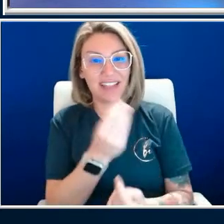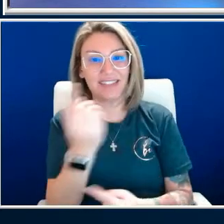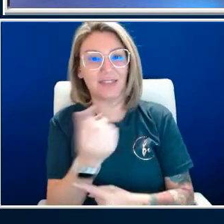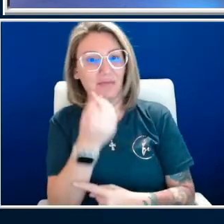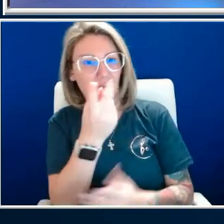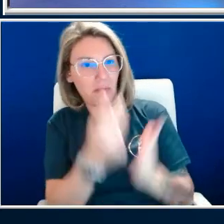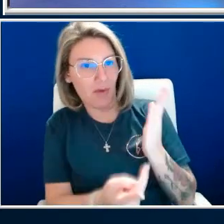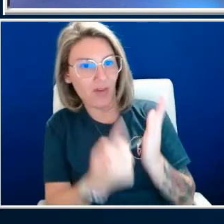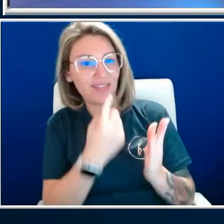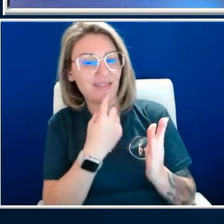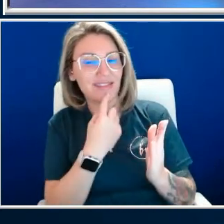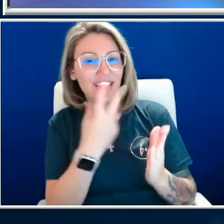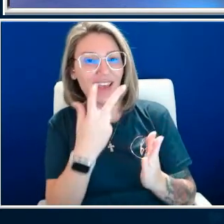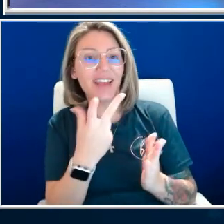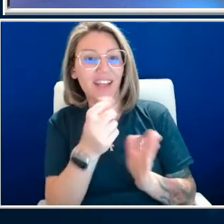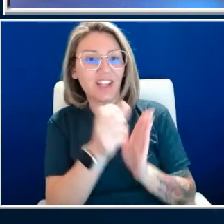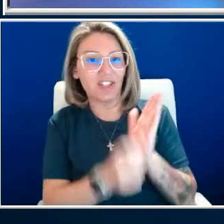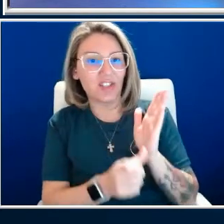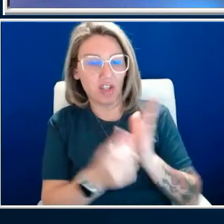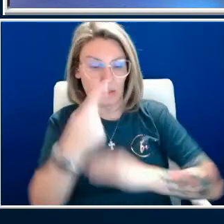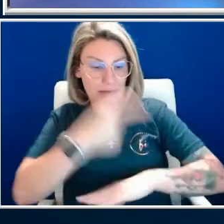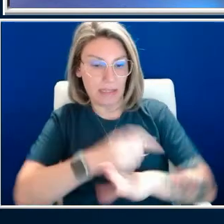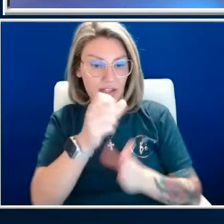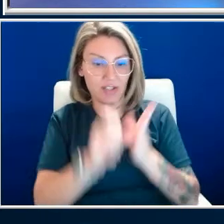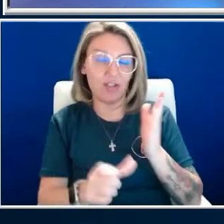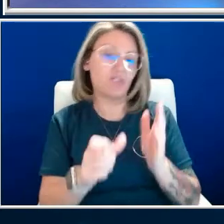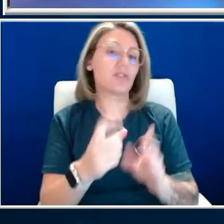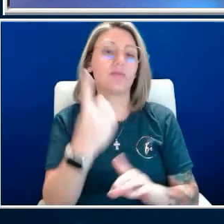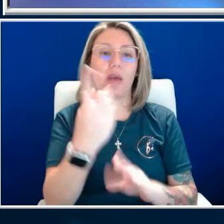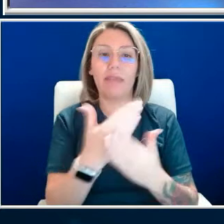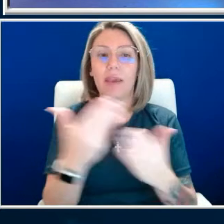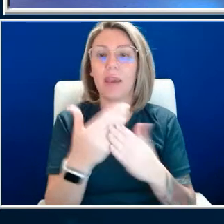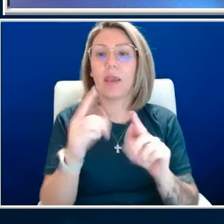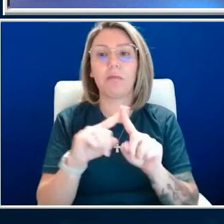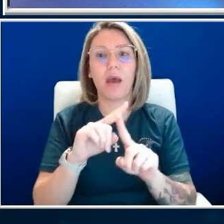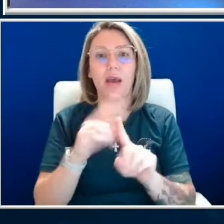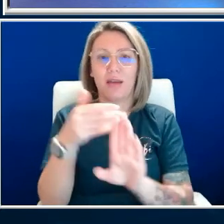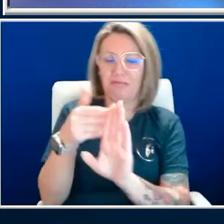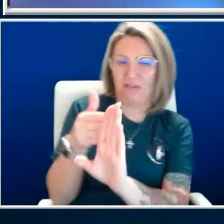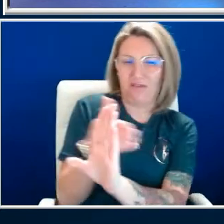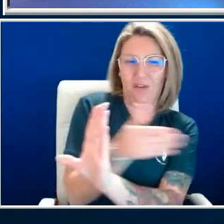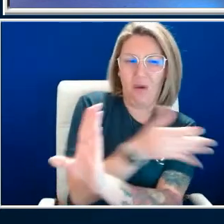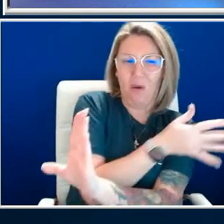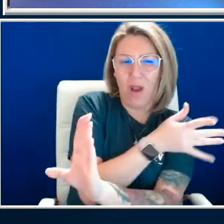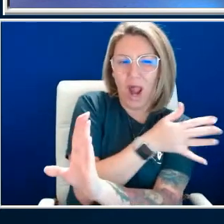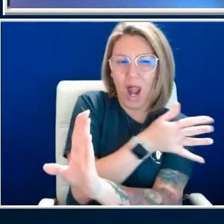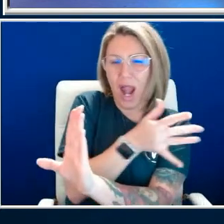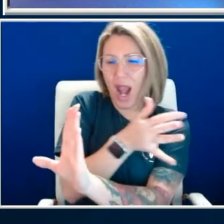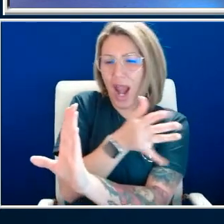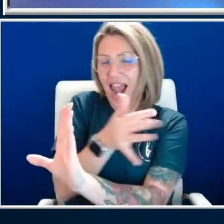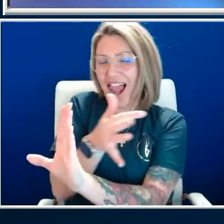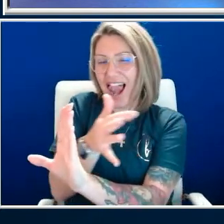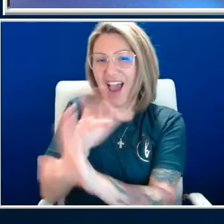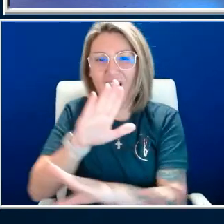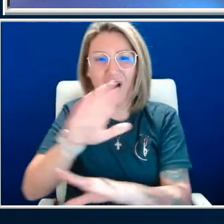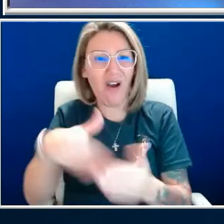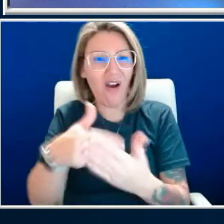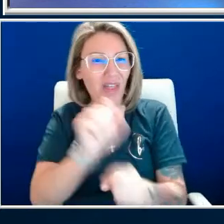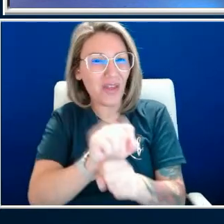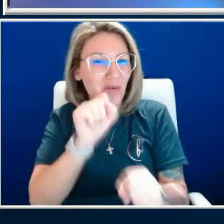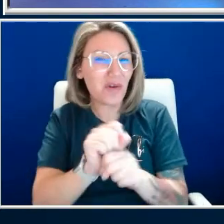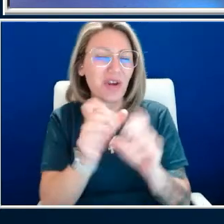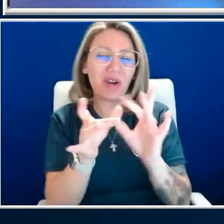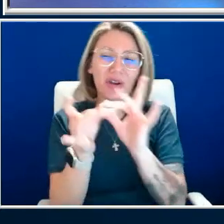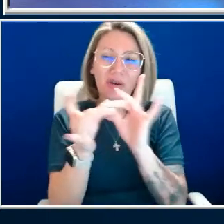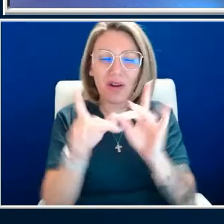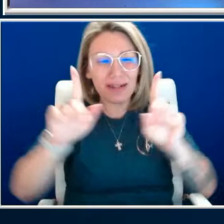the surgery on the day of the surgery is one thing, but it's all of that prep work that's going in every single day, and the work of those coordinators and all of the testing and the, you know,